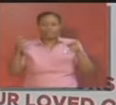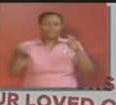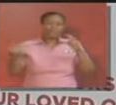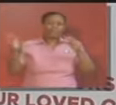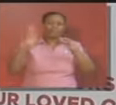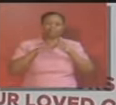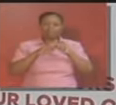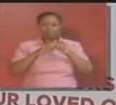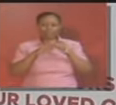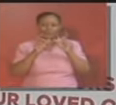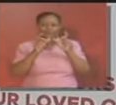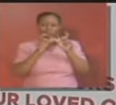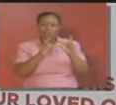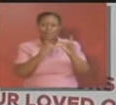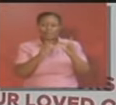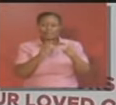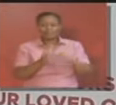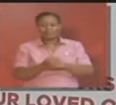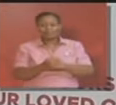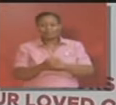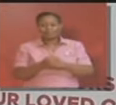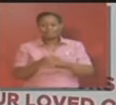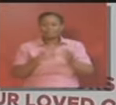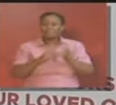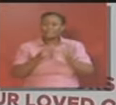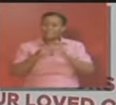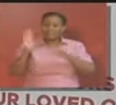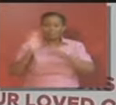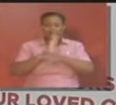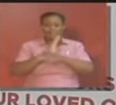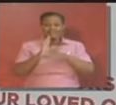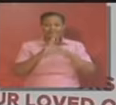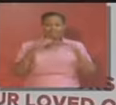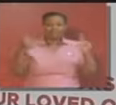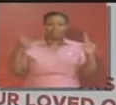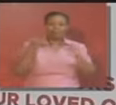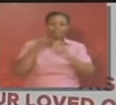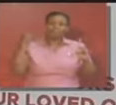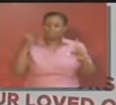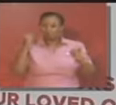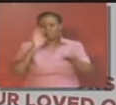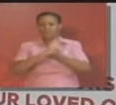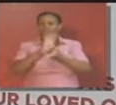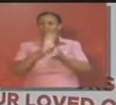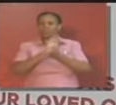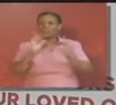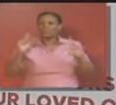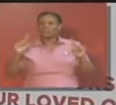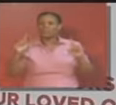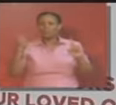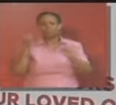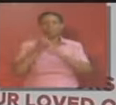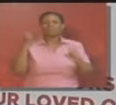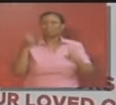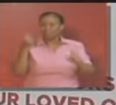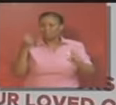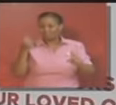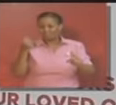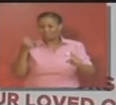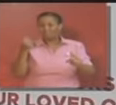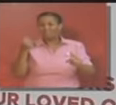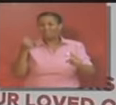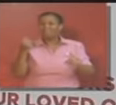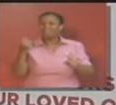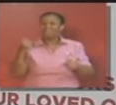business continuity. And of course, it will affect school attendance if a child is a contact. We've been very diligent to